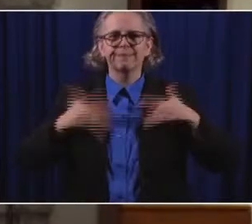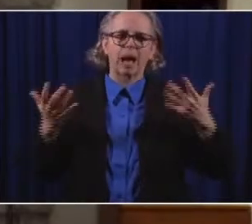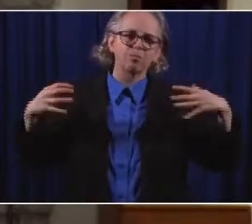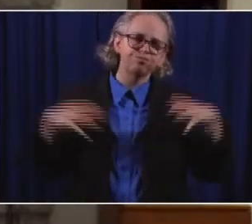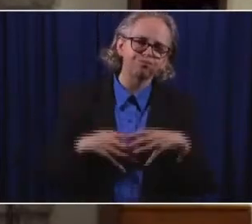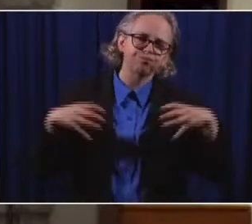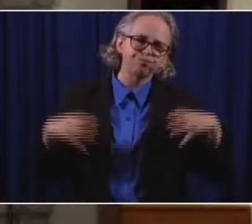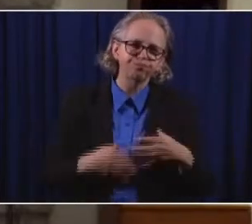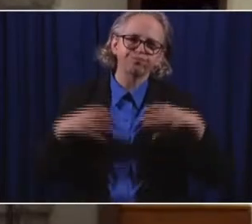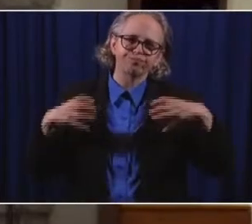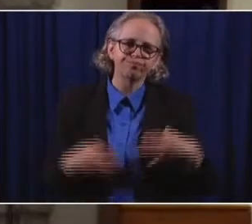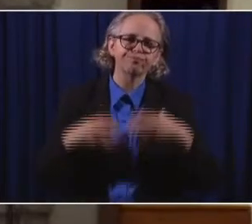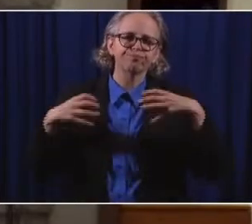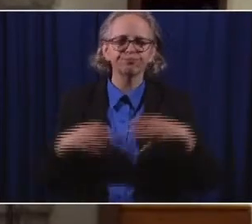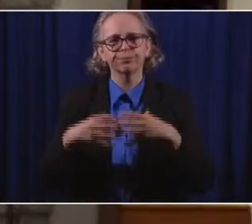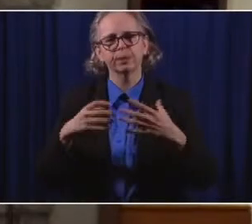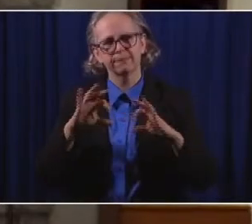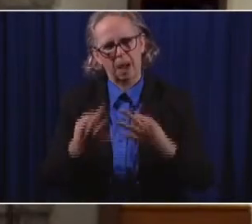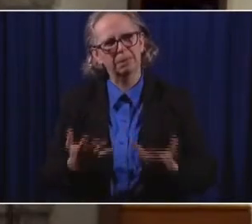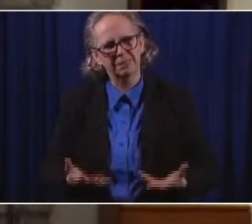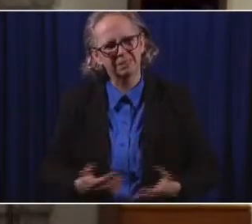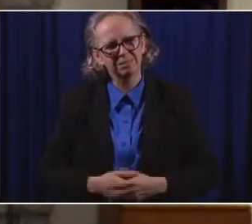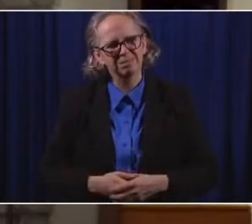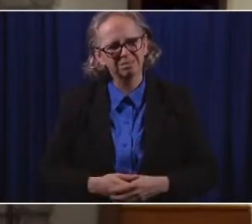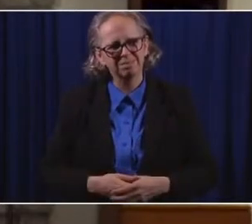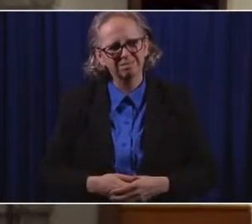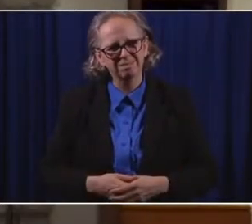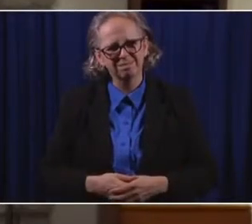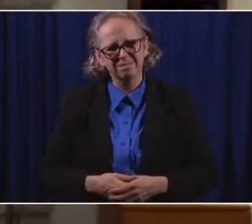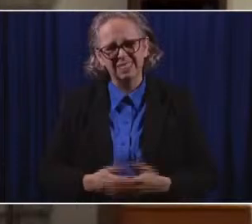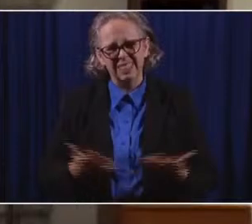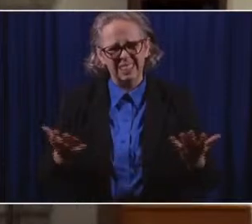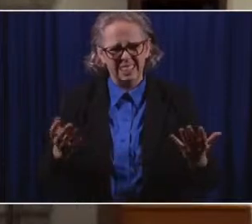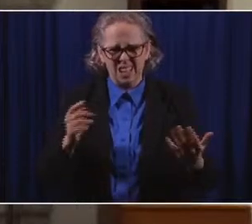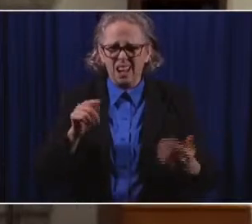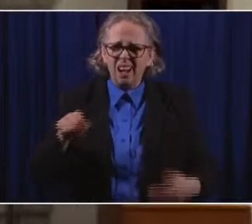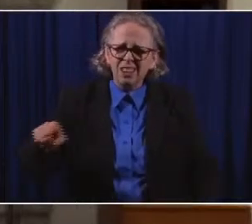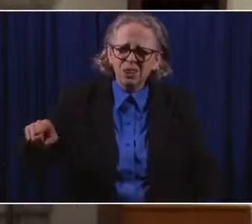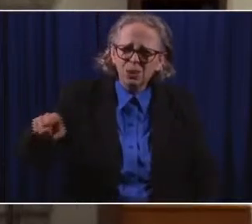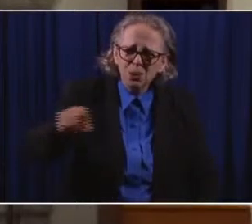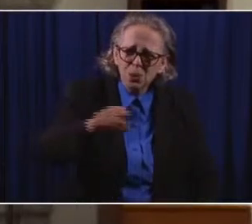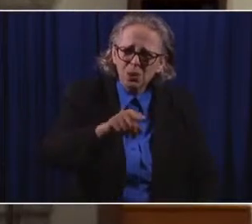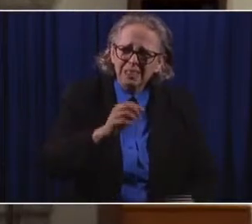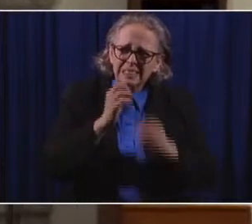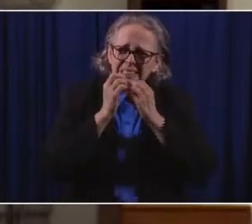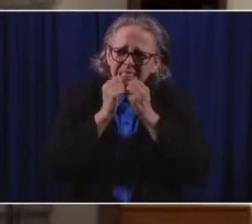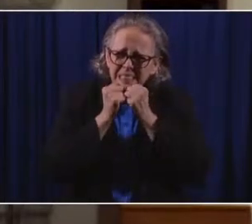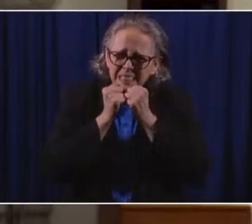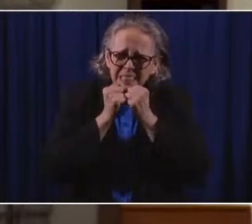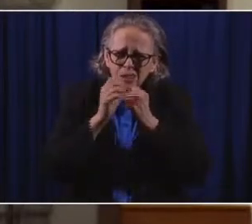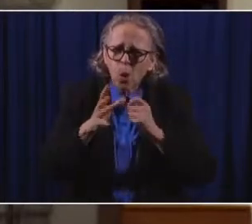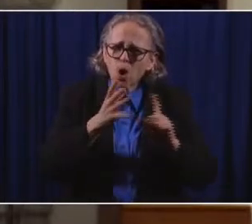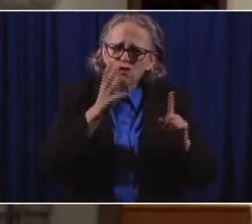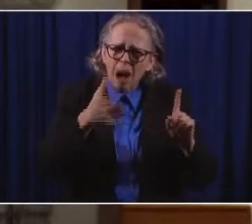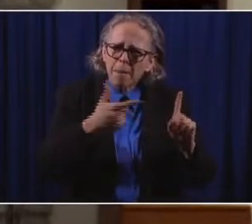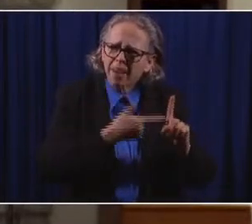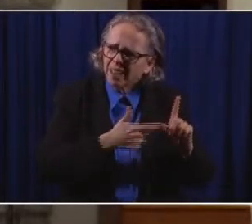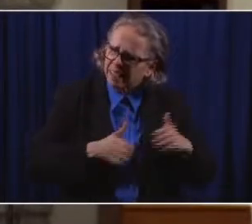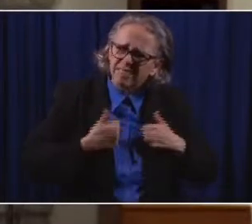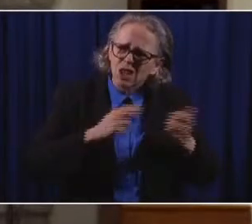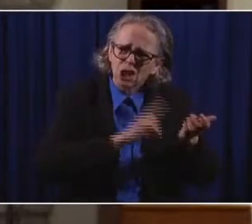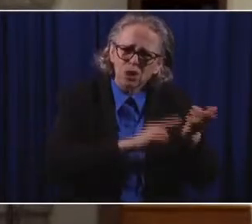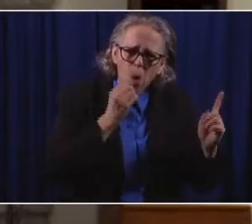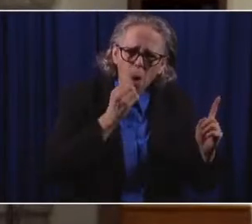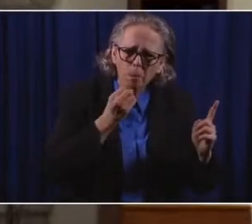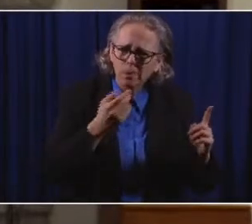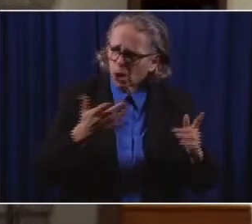These ultimately, if you worry about your grandmother in the nursing home, this community spread is how we